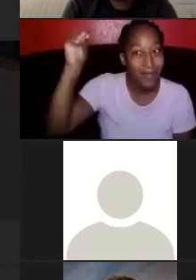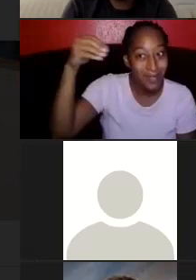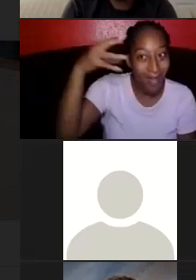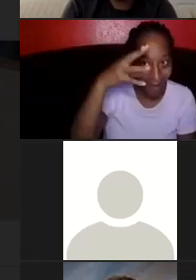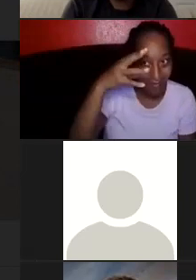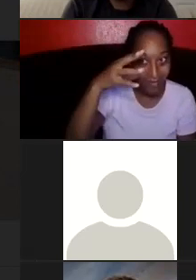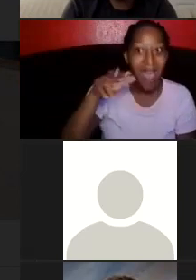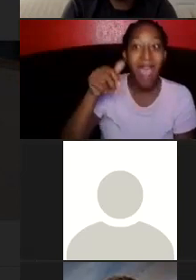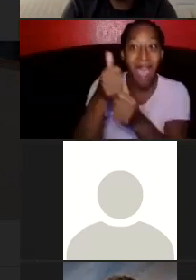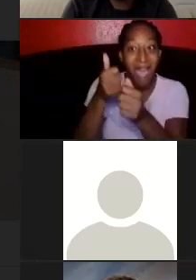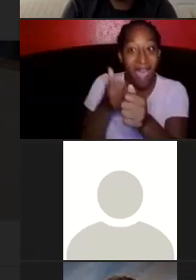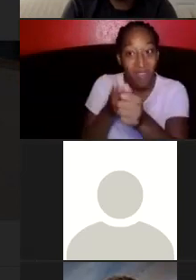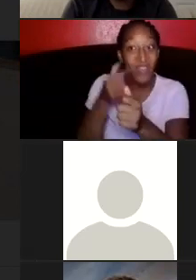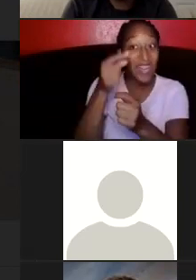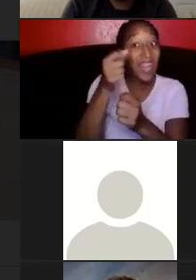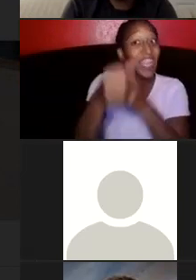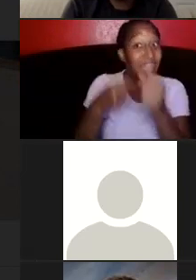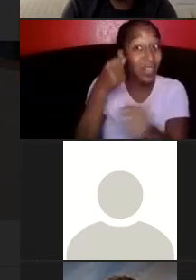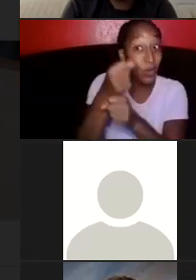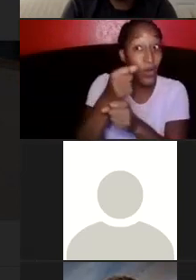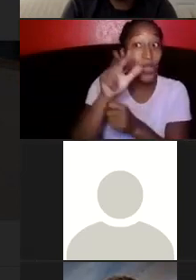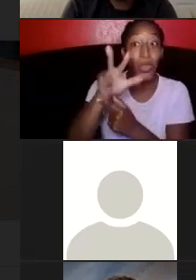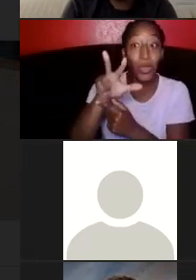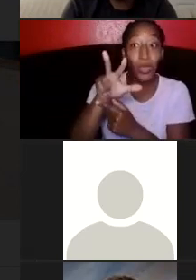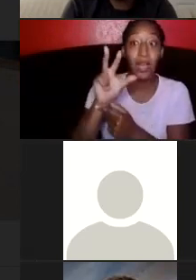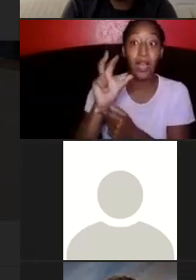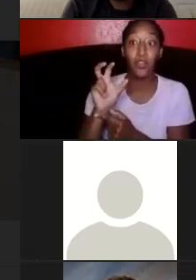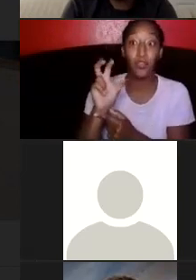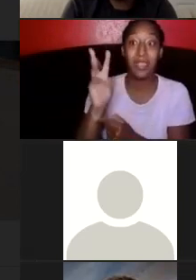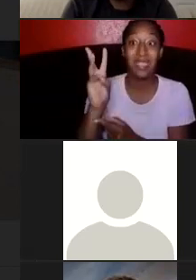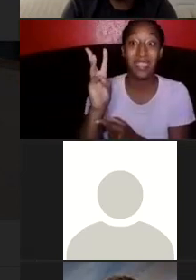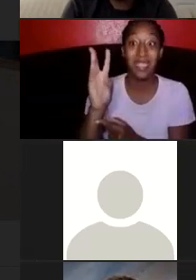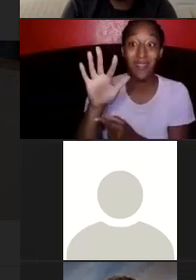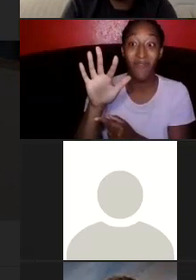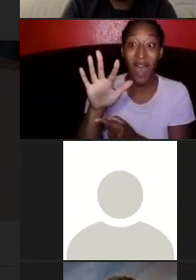sun. Now, the orbit around the sun is not a circle, it's